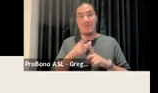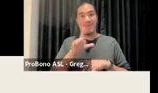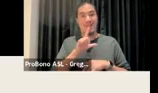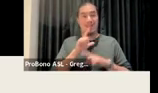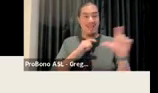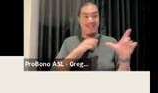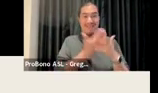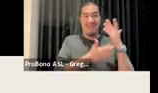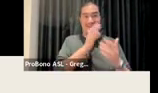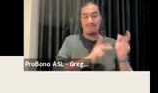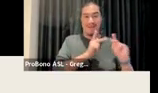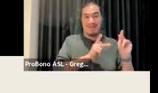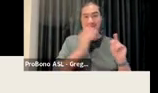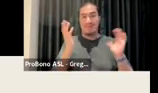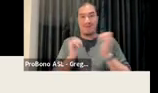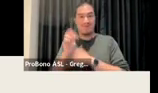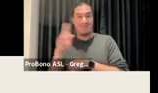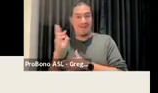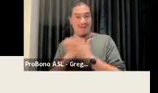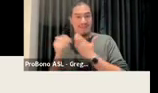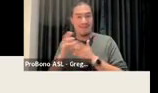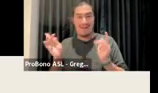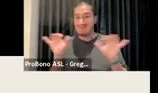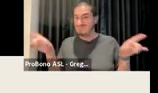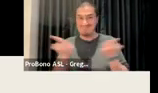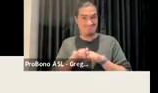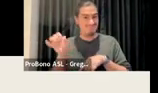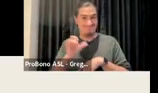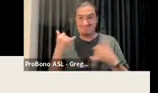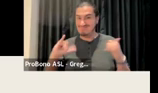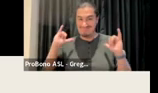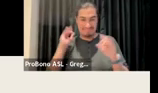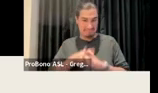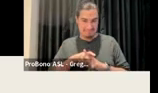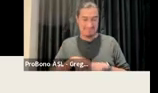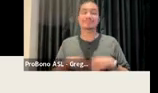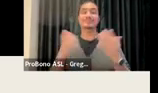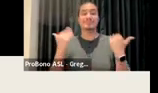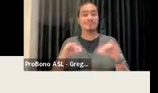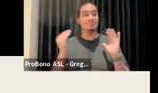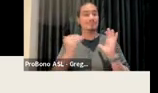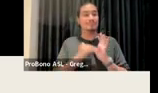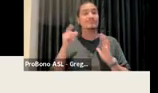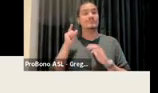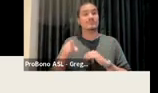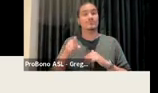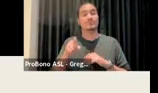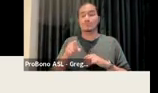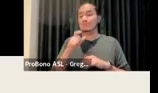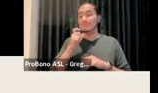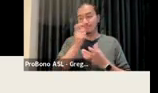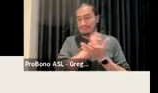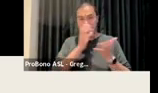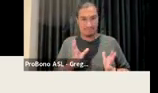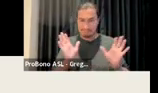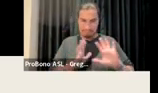Is something I think about. Another thing that I want to share, the best advice I've ever gotten in theater is that you are the therapist, not the patient. I do not think you are literally a therapist.